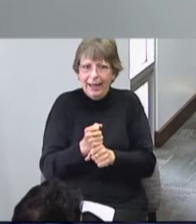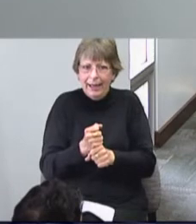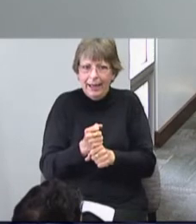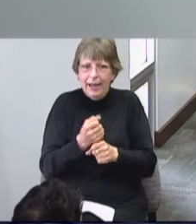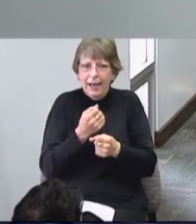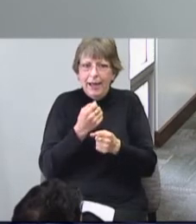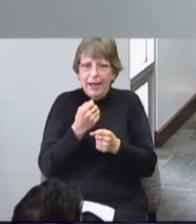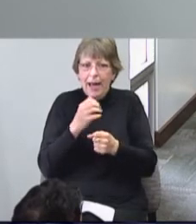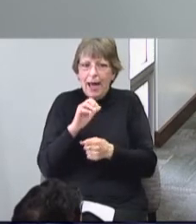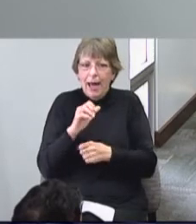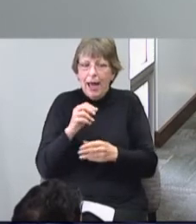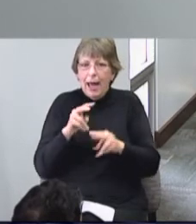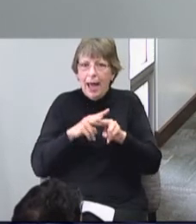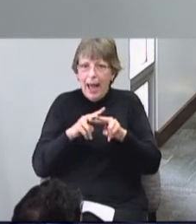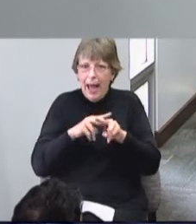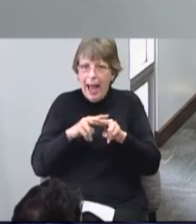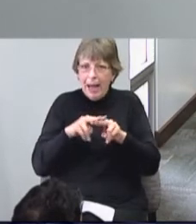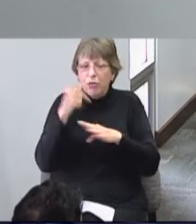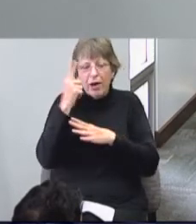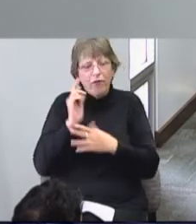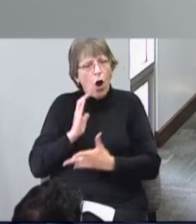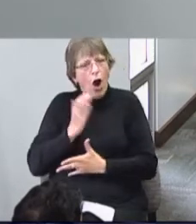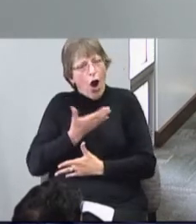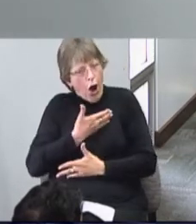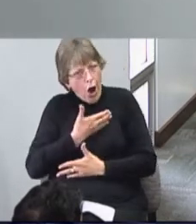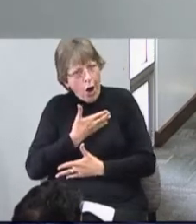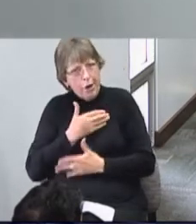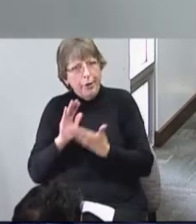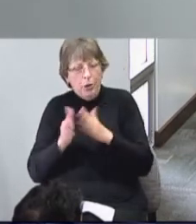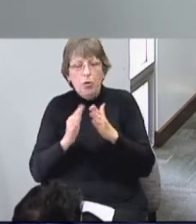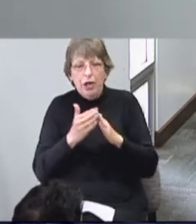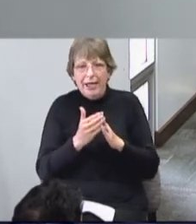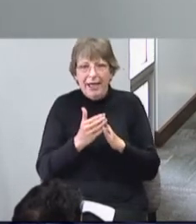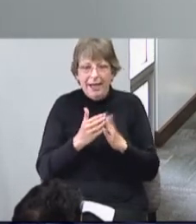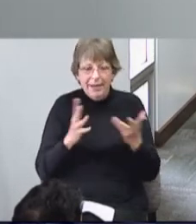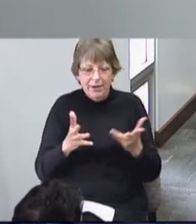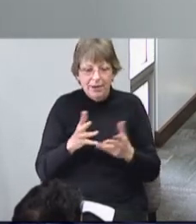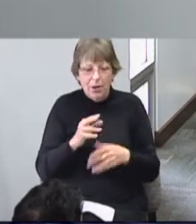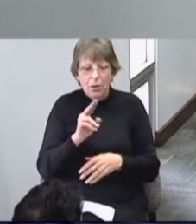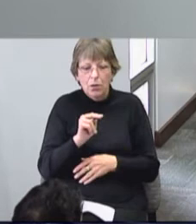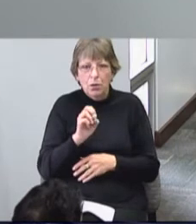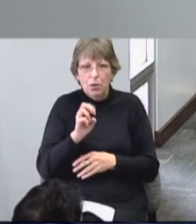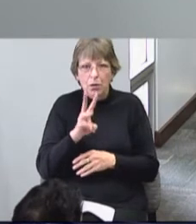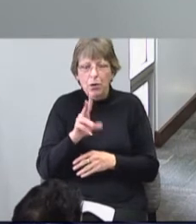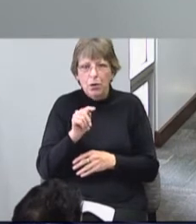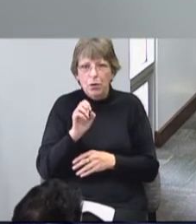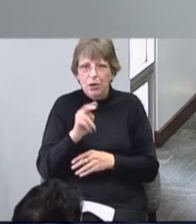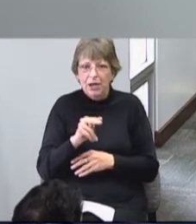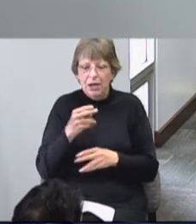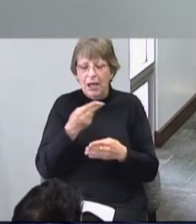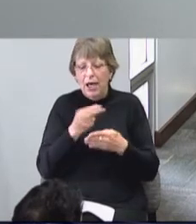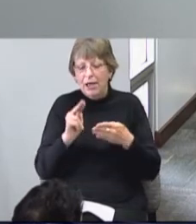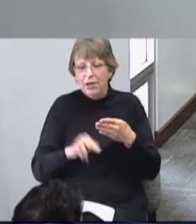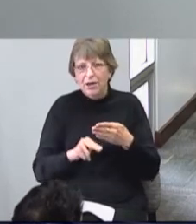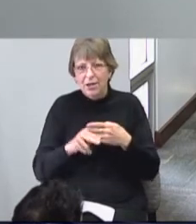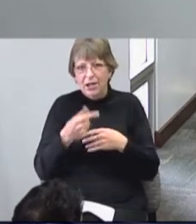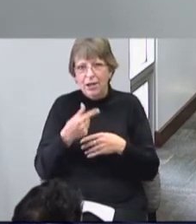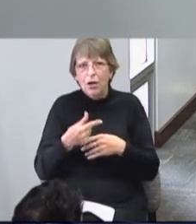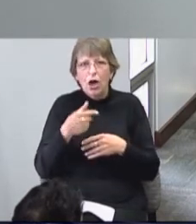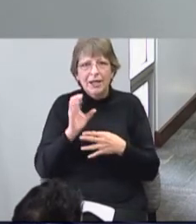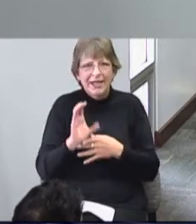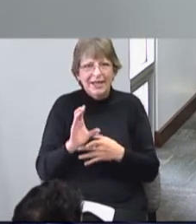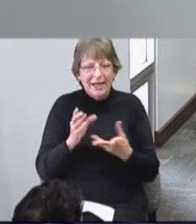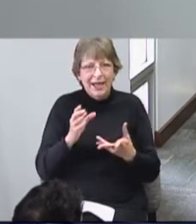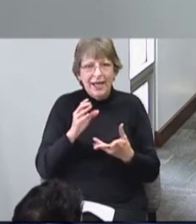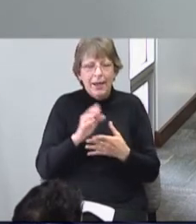Amtrak for our communities. And so the coalition was formed, and Newton, Hutchinson, Garden City, Dodge City,